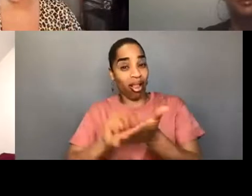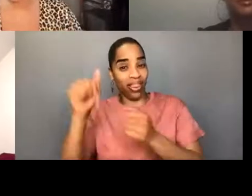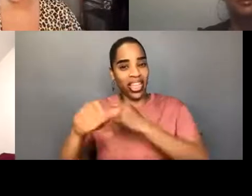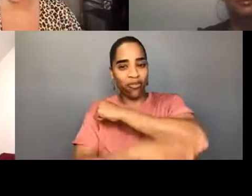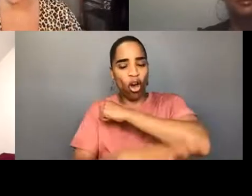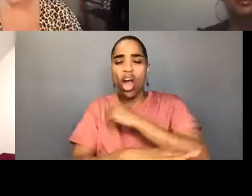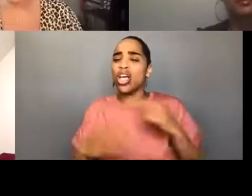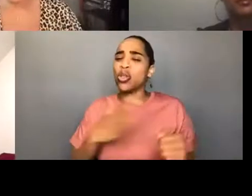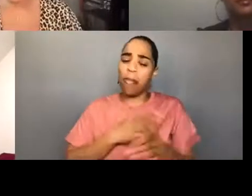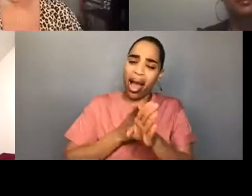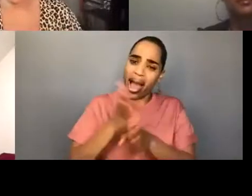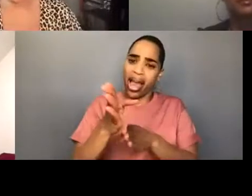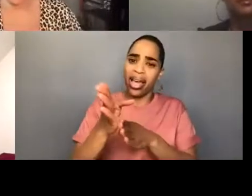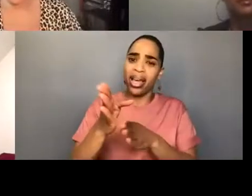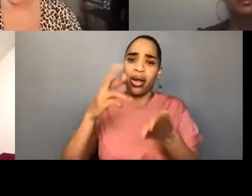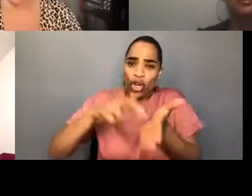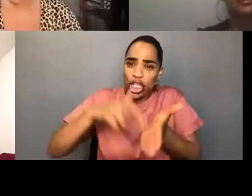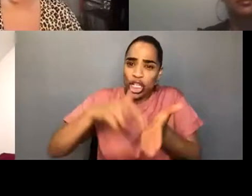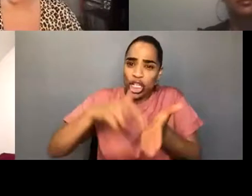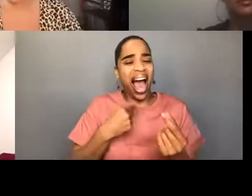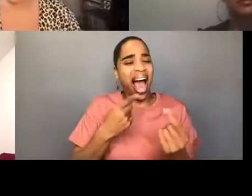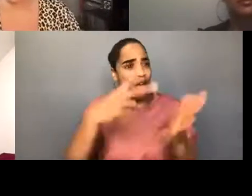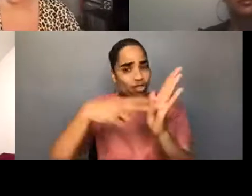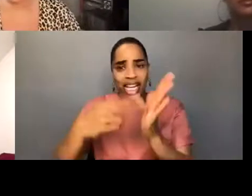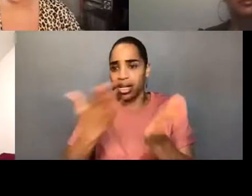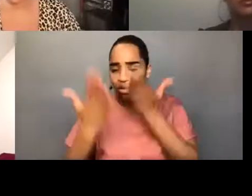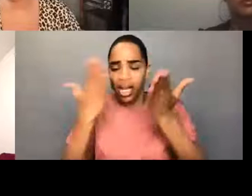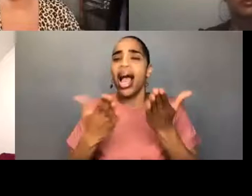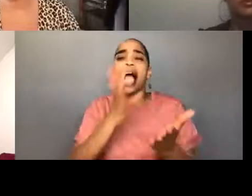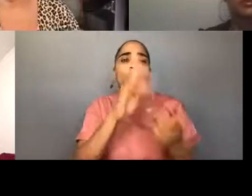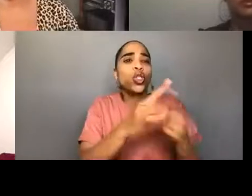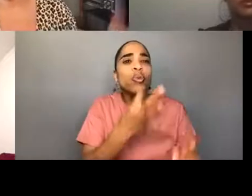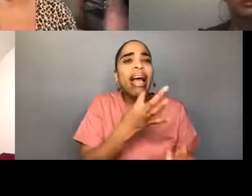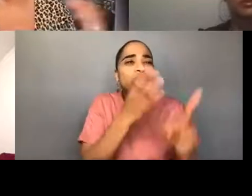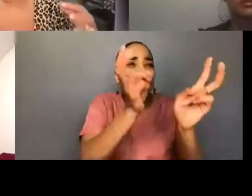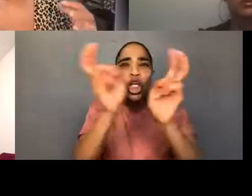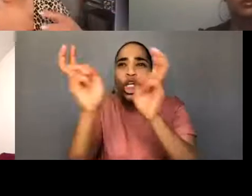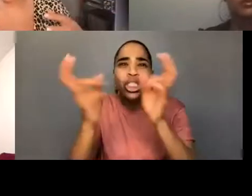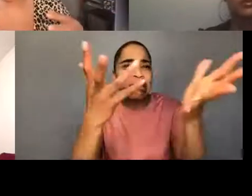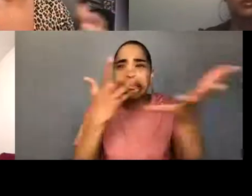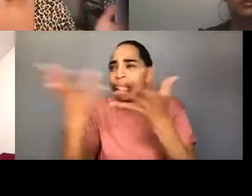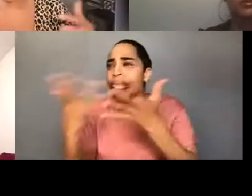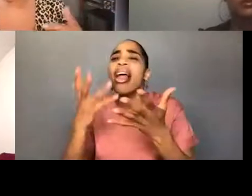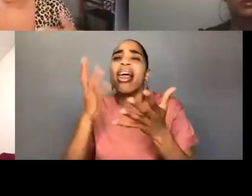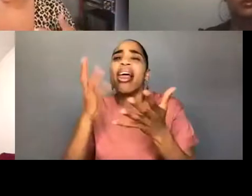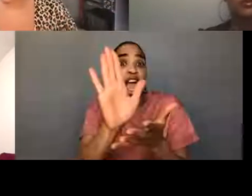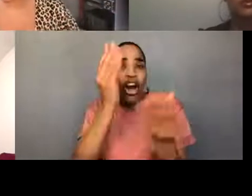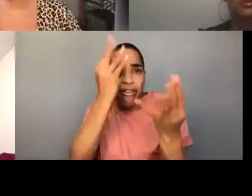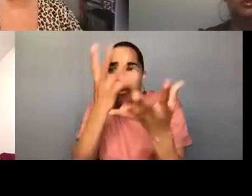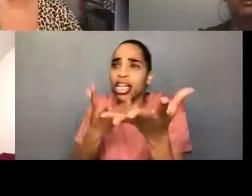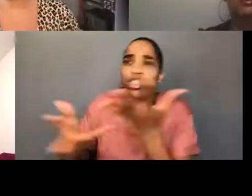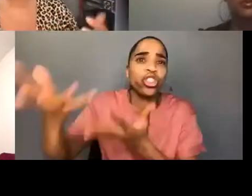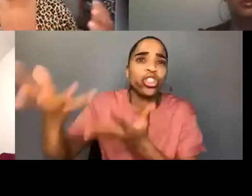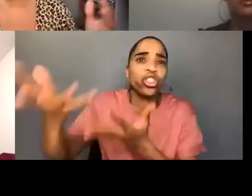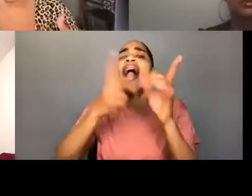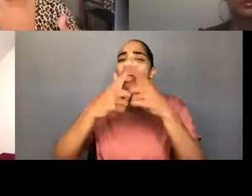just read a lot. I talk to experts, I read as much data as possible, and then I somehow try to distill it